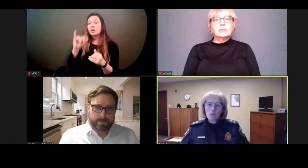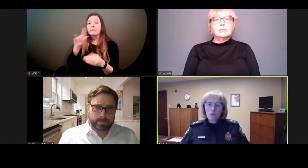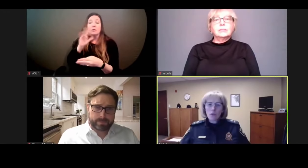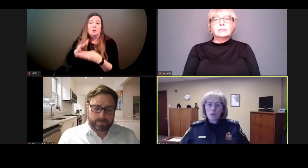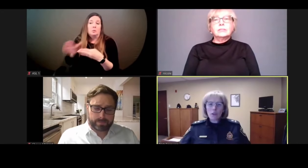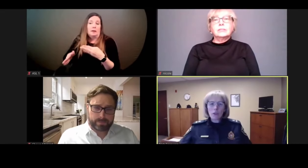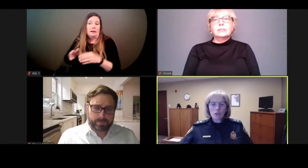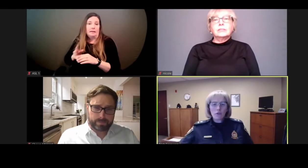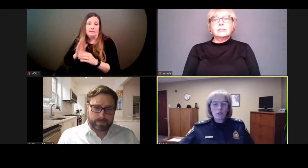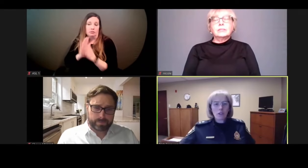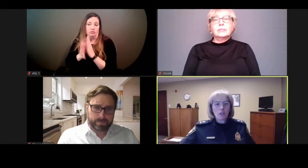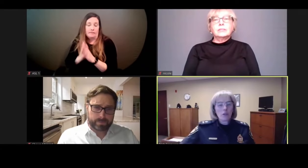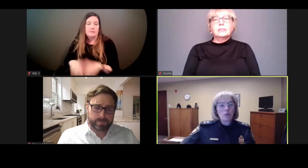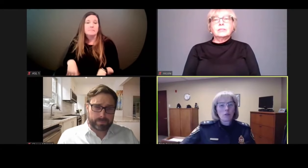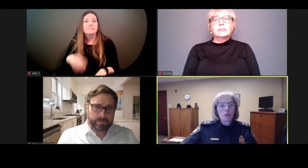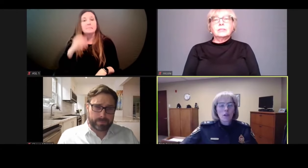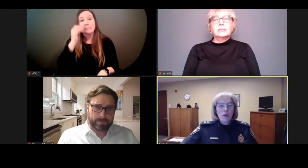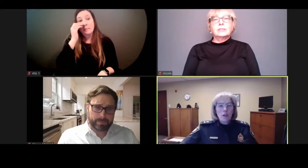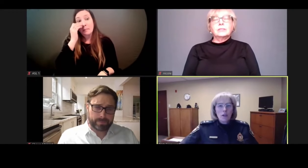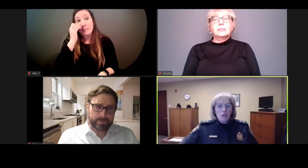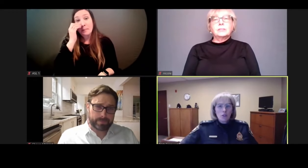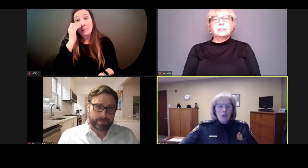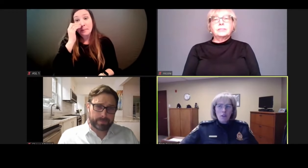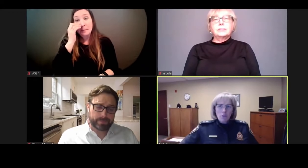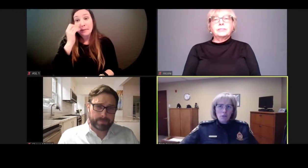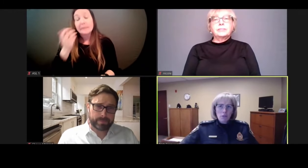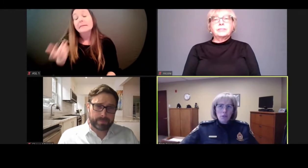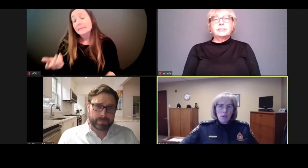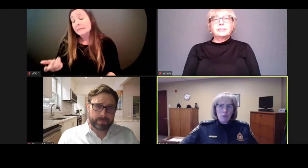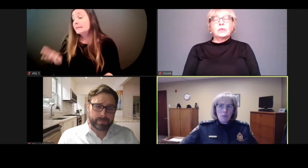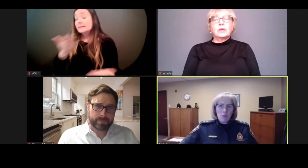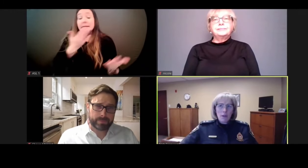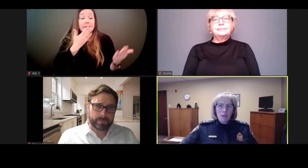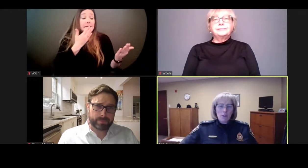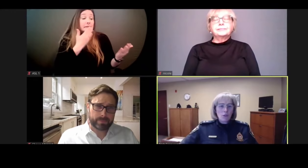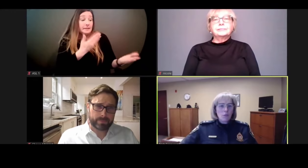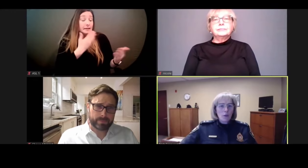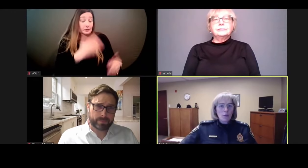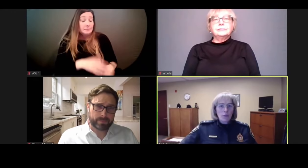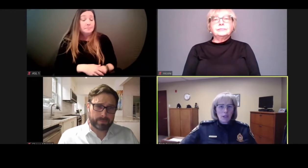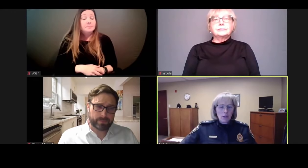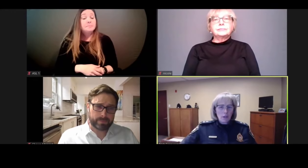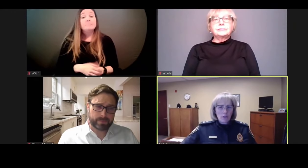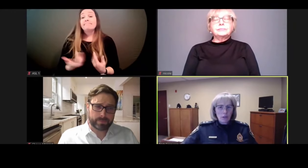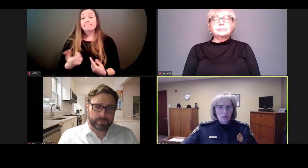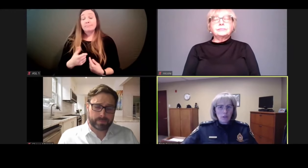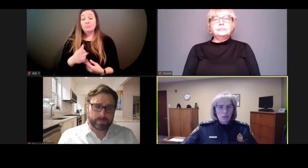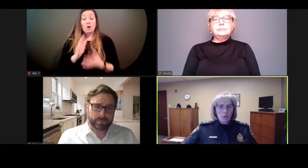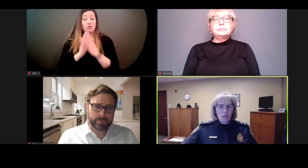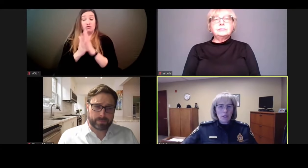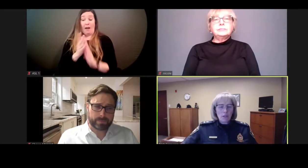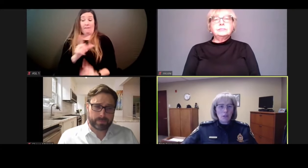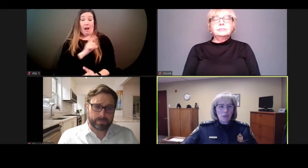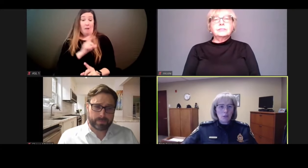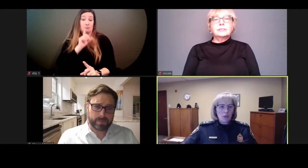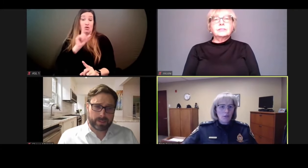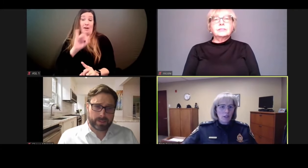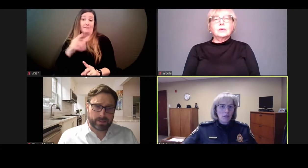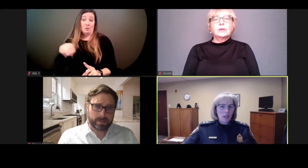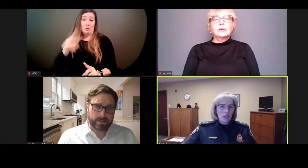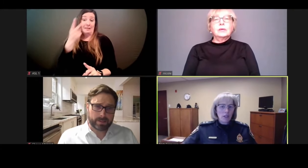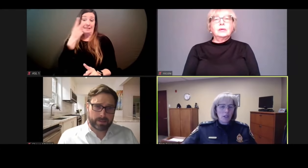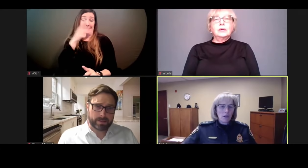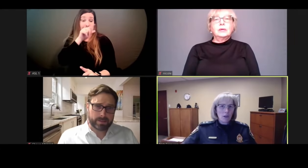Thank you, Chief, and thank you, Councillor Menard. So our traffic officers, as you've probably anybody who follows their Twitter handle knows how